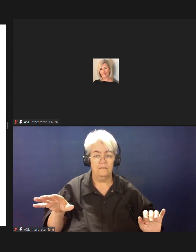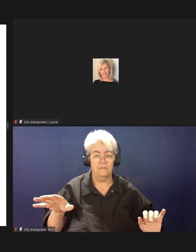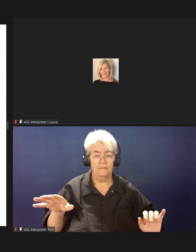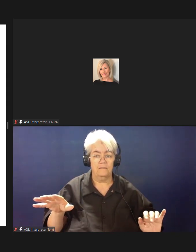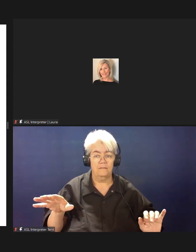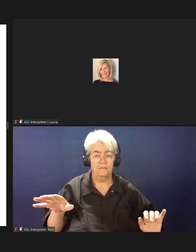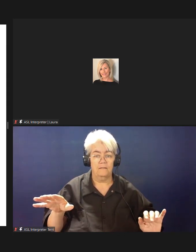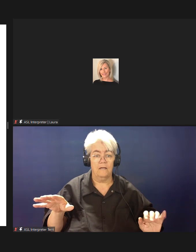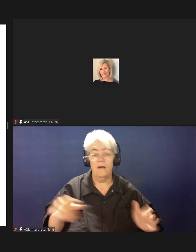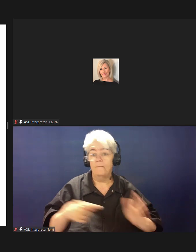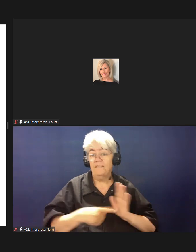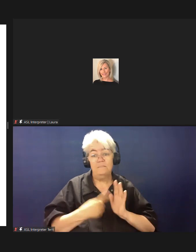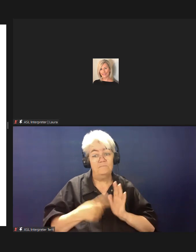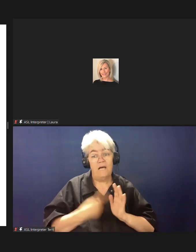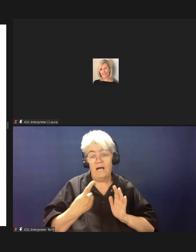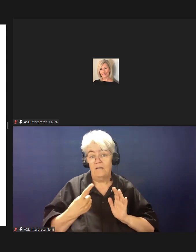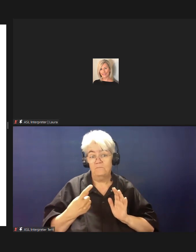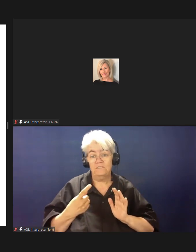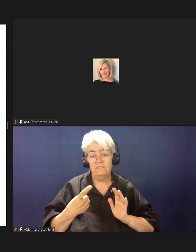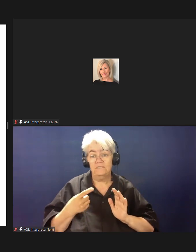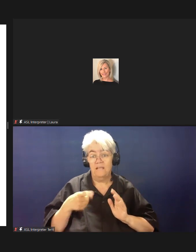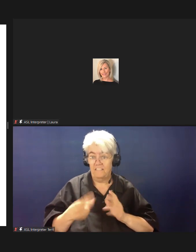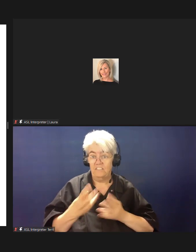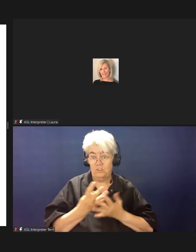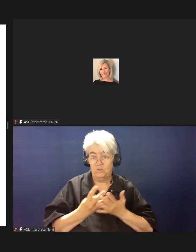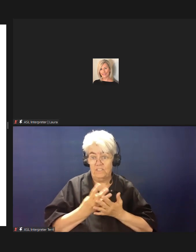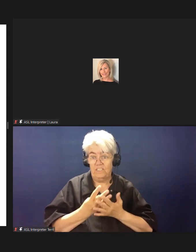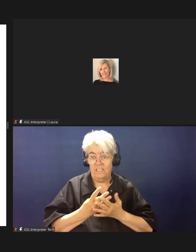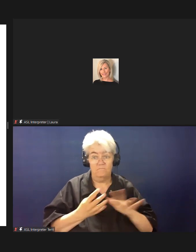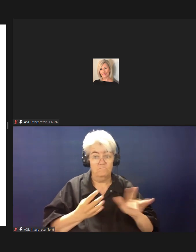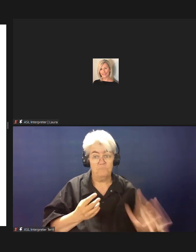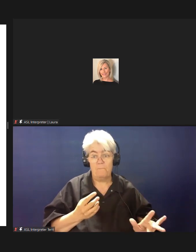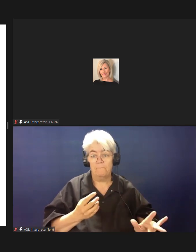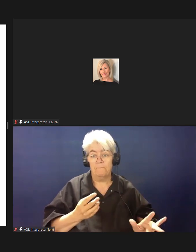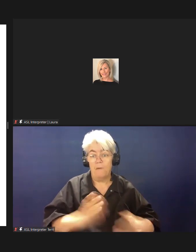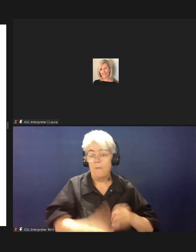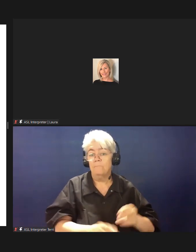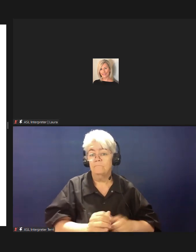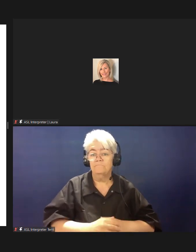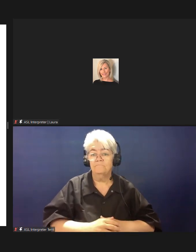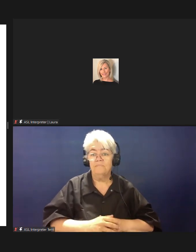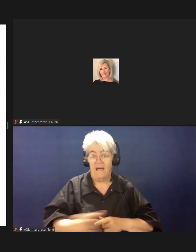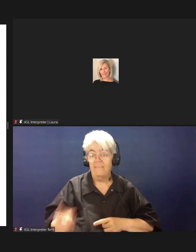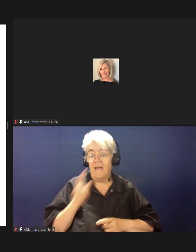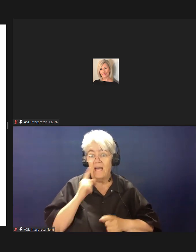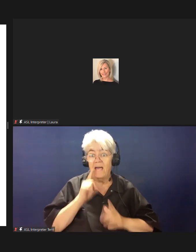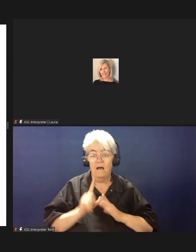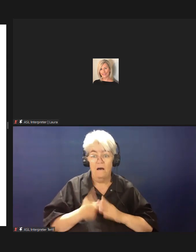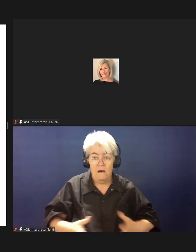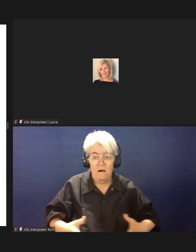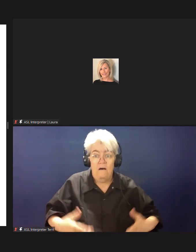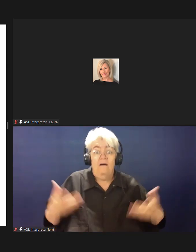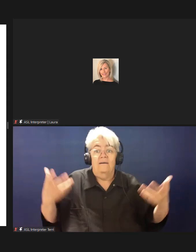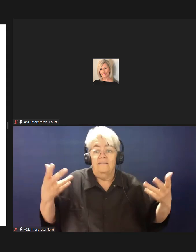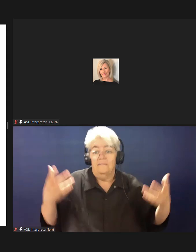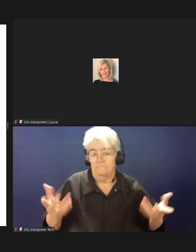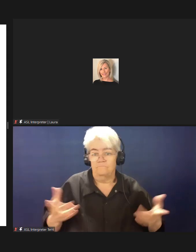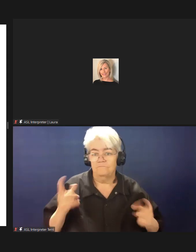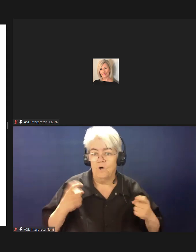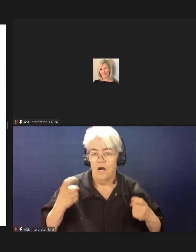Sometimes you can complete the screening from that moment, even if the child continues to be a little fussy.